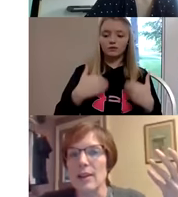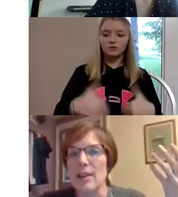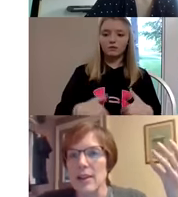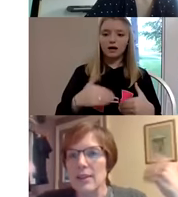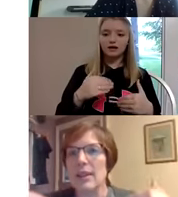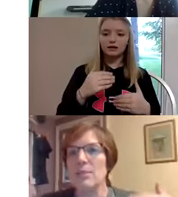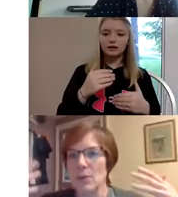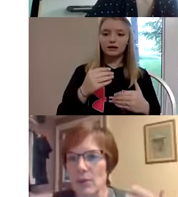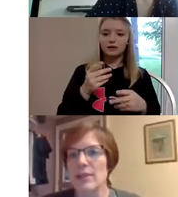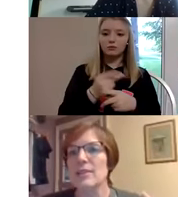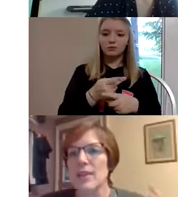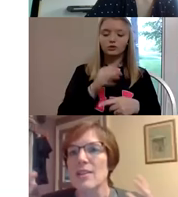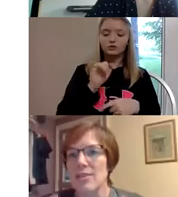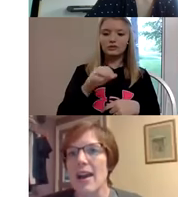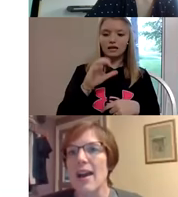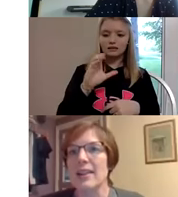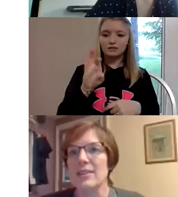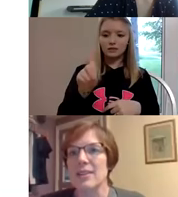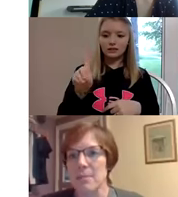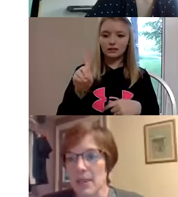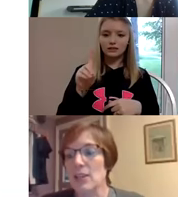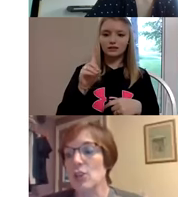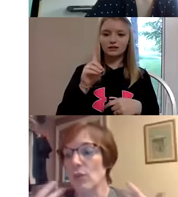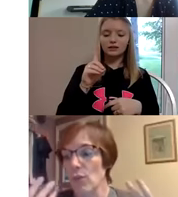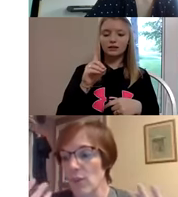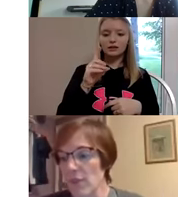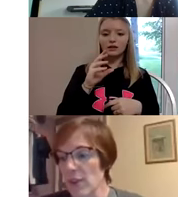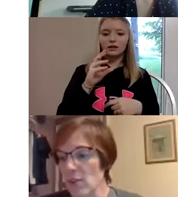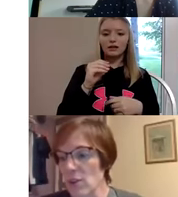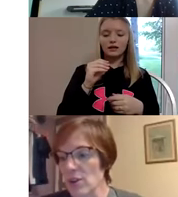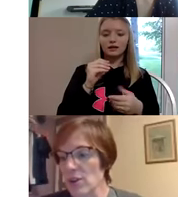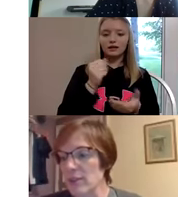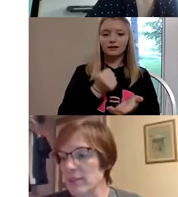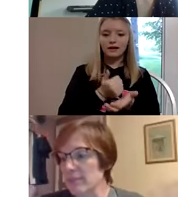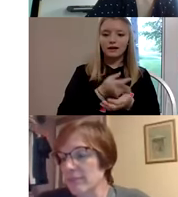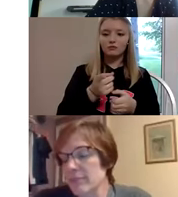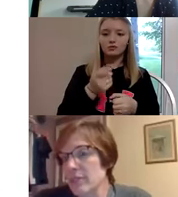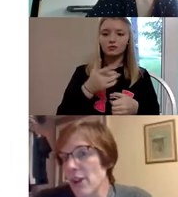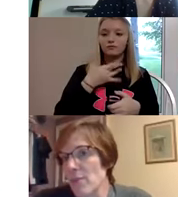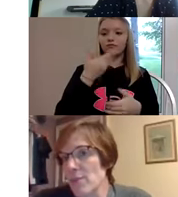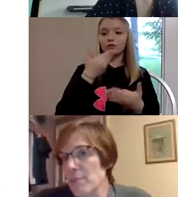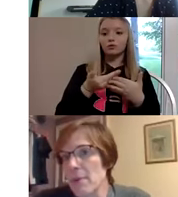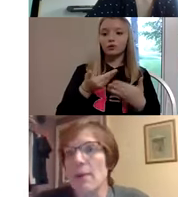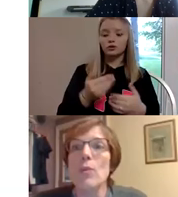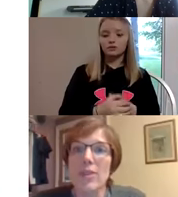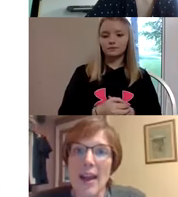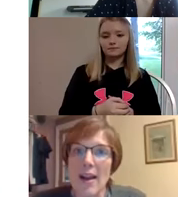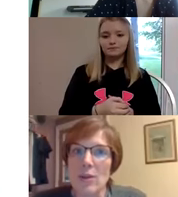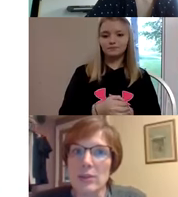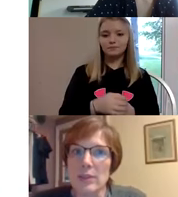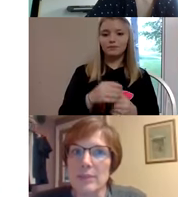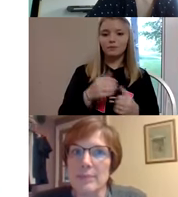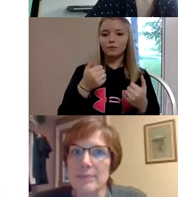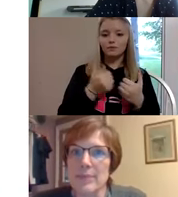the cannabinoids that make you feel good. So, but